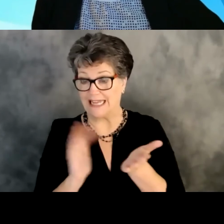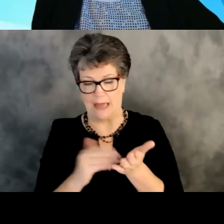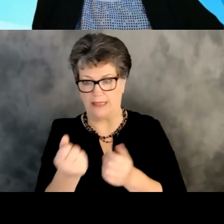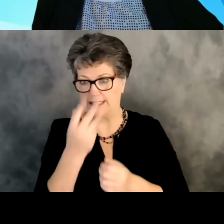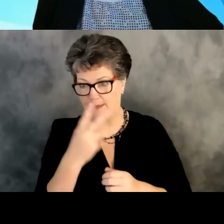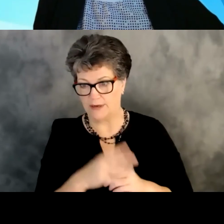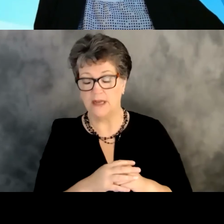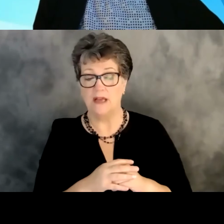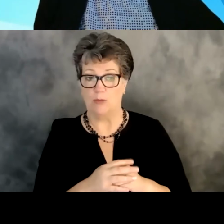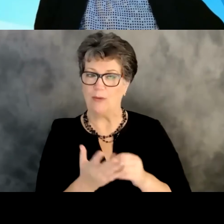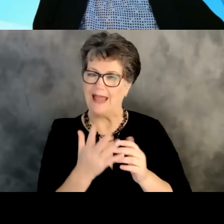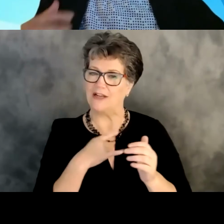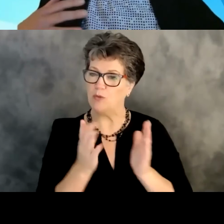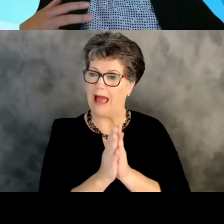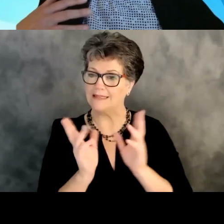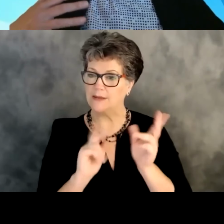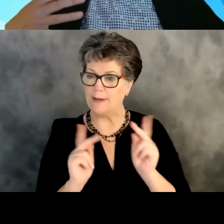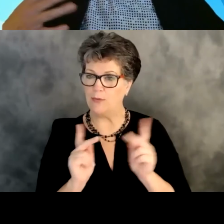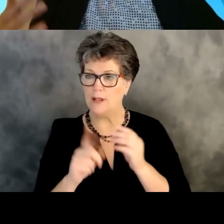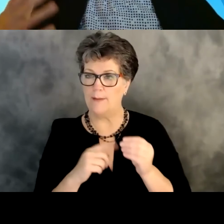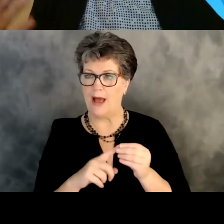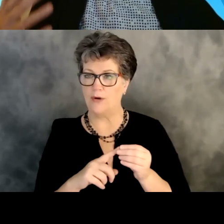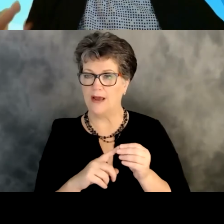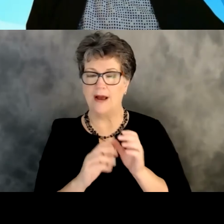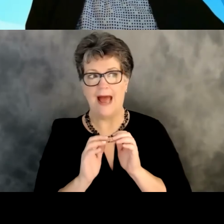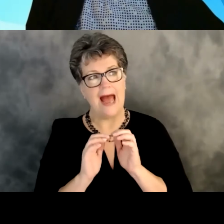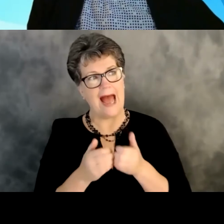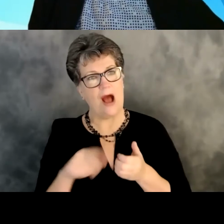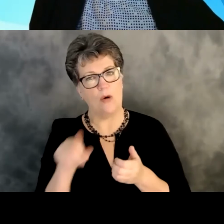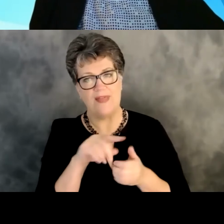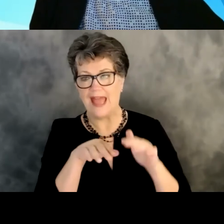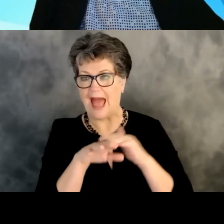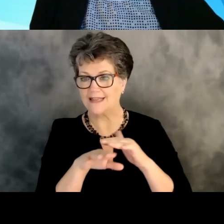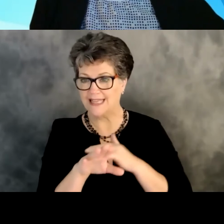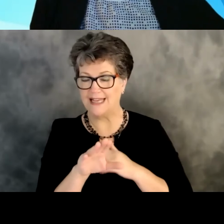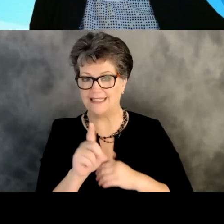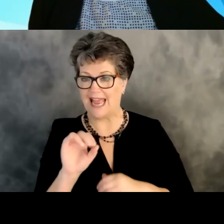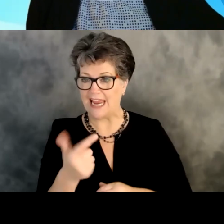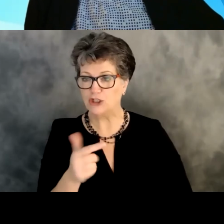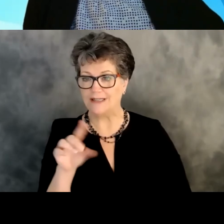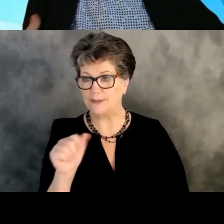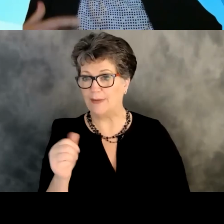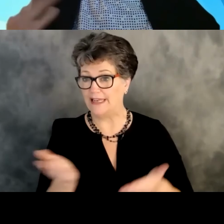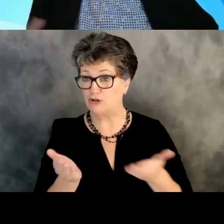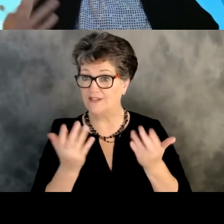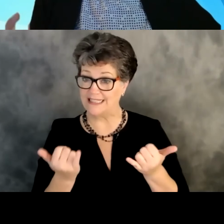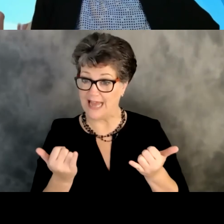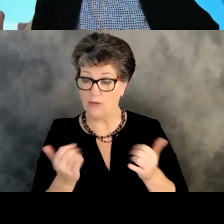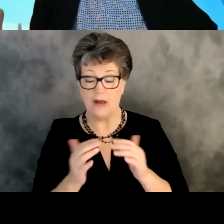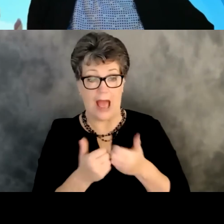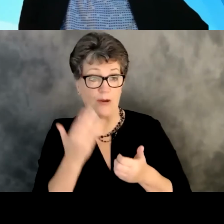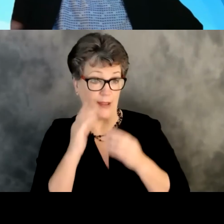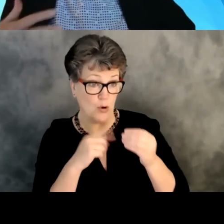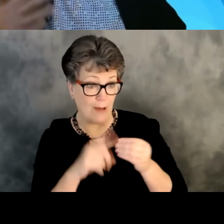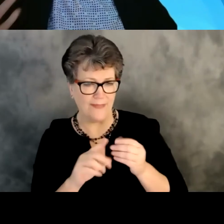But we'd like to ask people about how they access aging and disability services now, and how they know about them, how